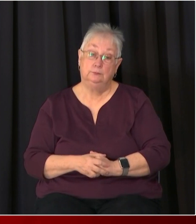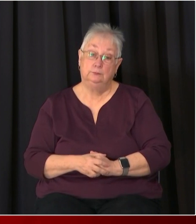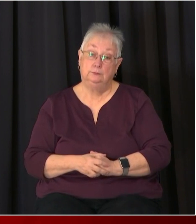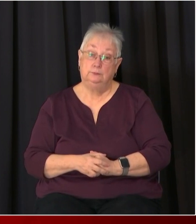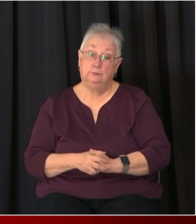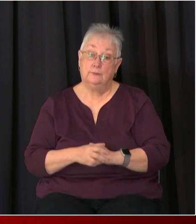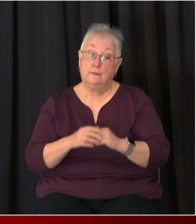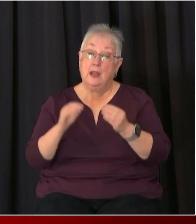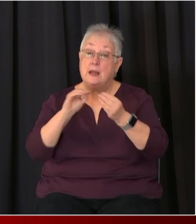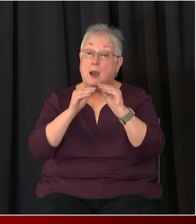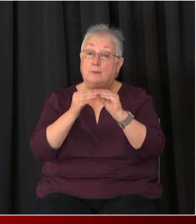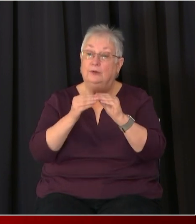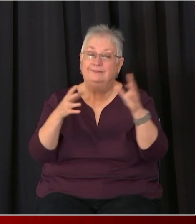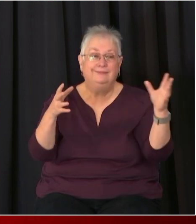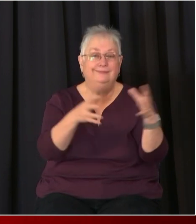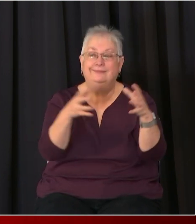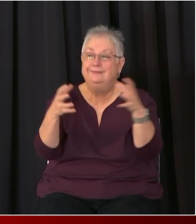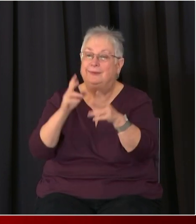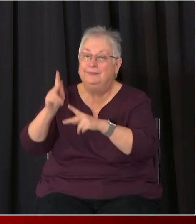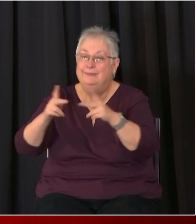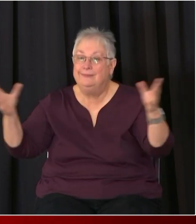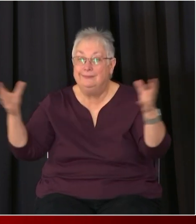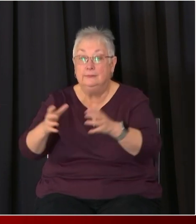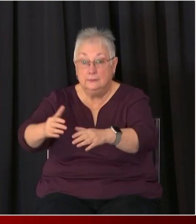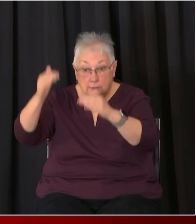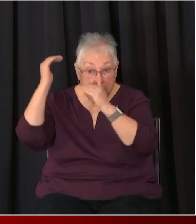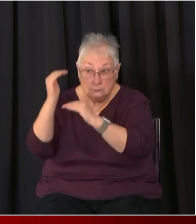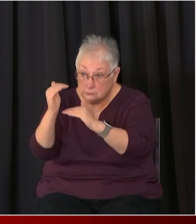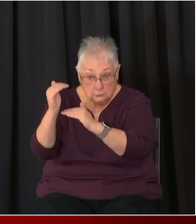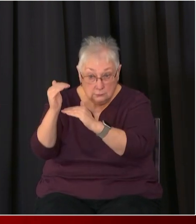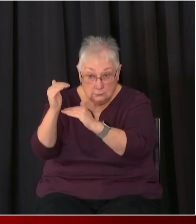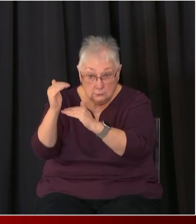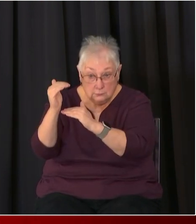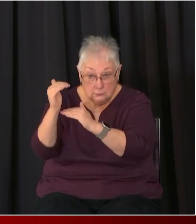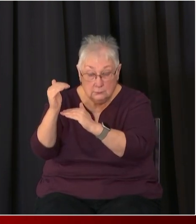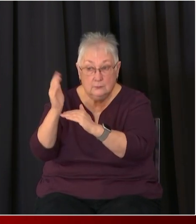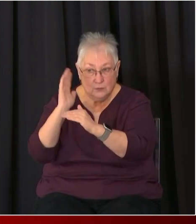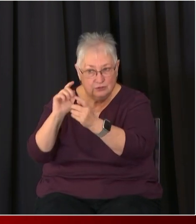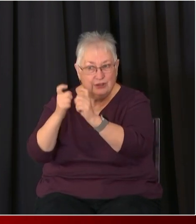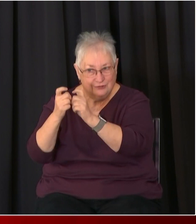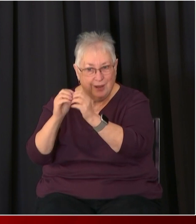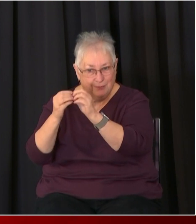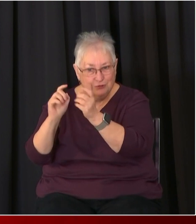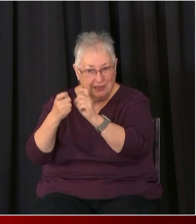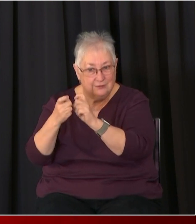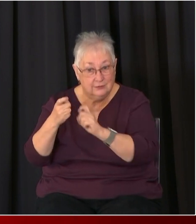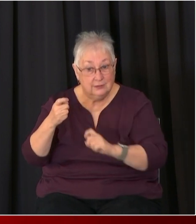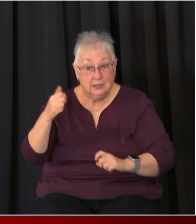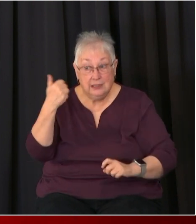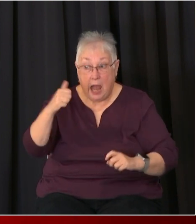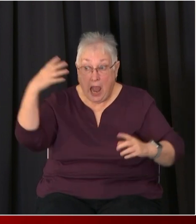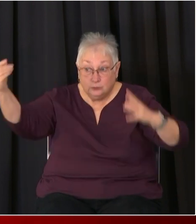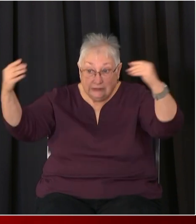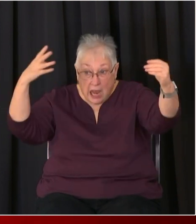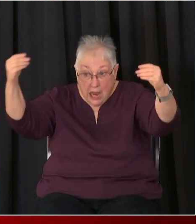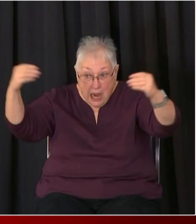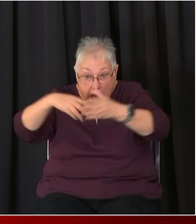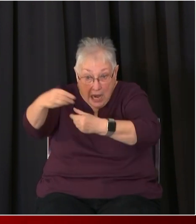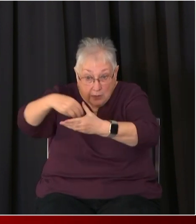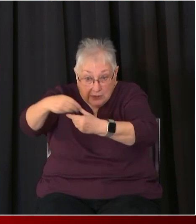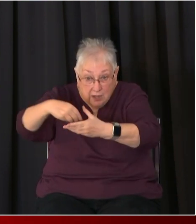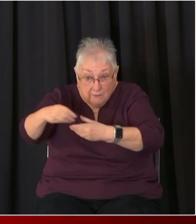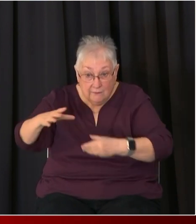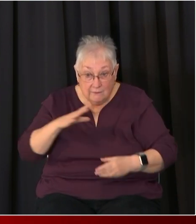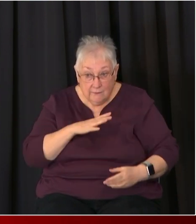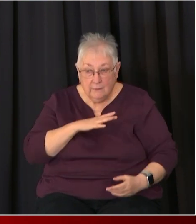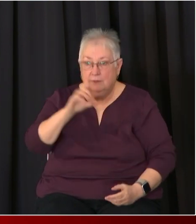guidance and reducing the level permitted for any outdoor gathering from 50